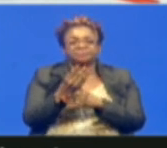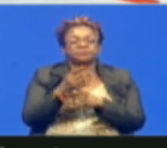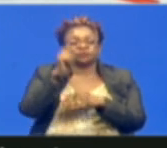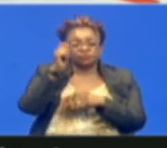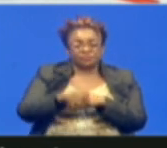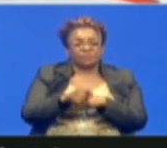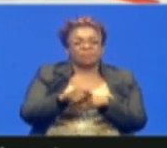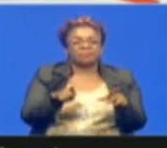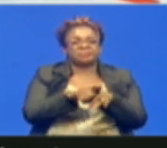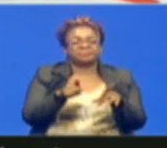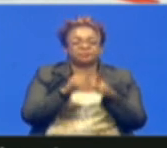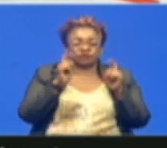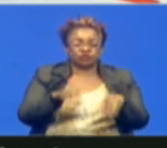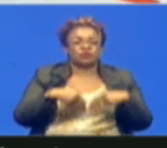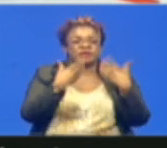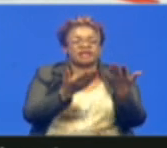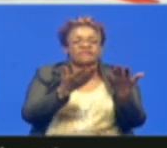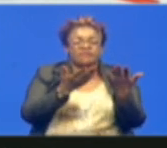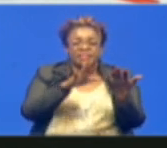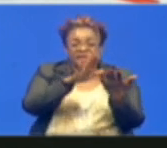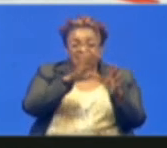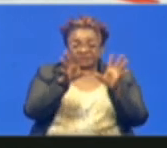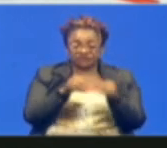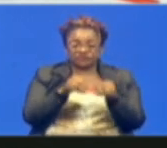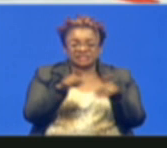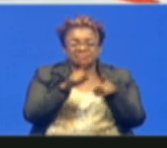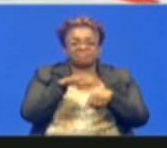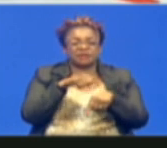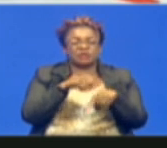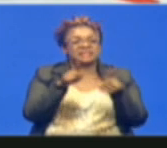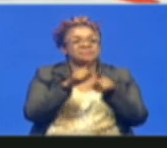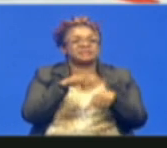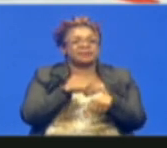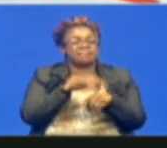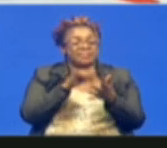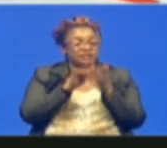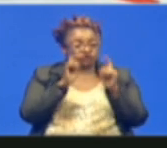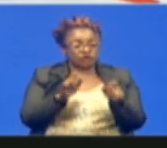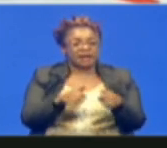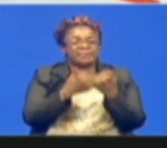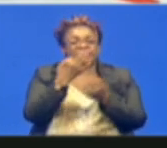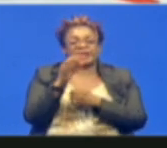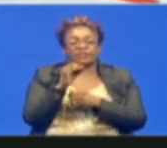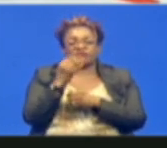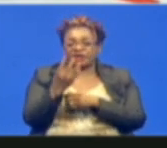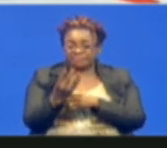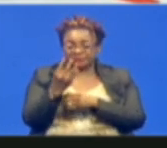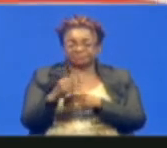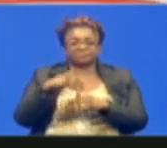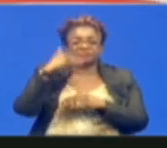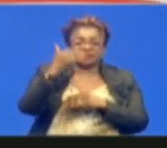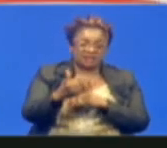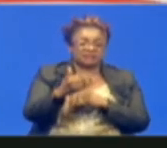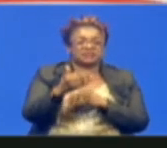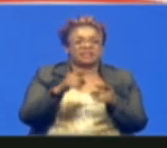also expected to submit their budget estimates for the same period at that same time, and that should happen by the 30th of April. Now, the next step after that is that